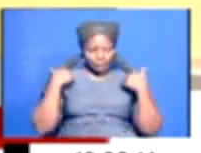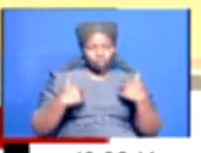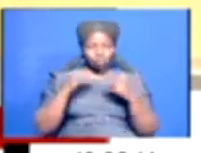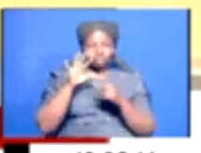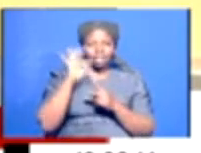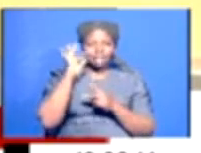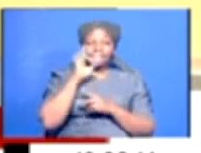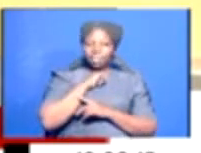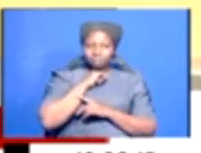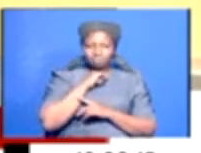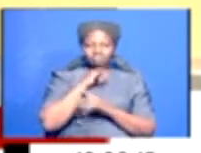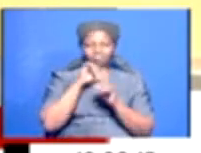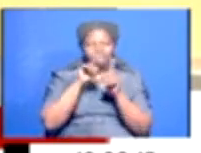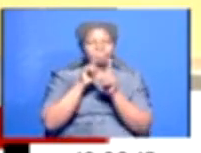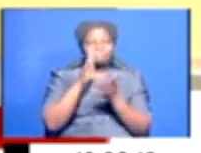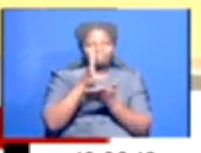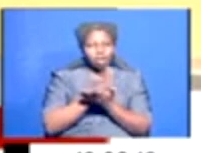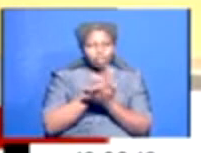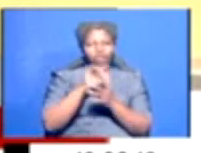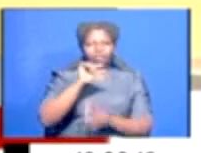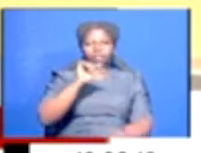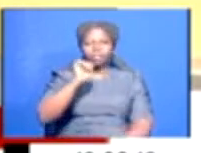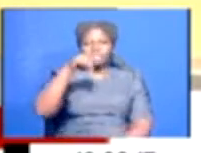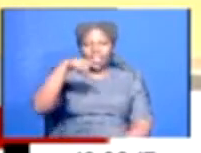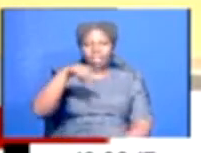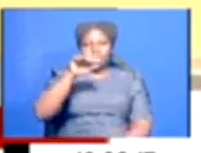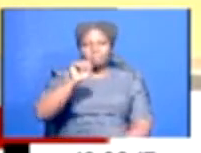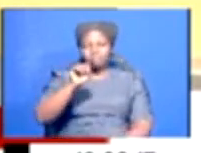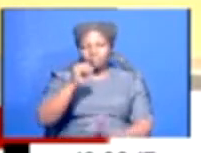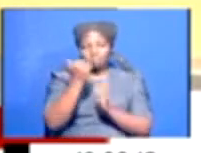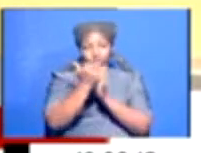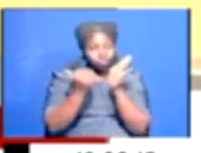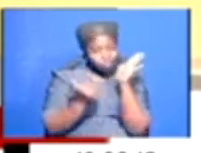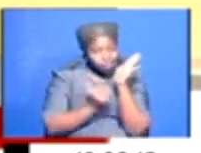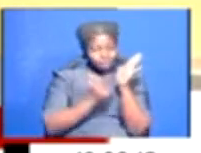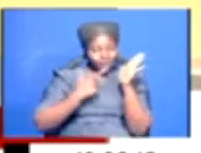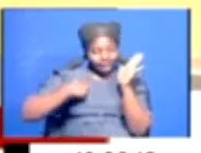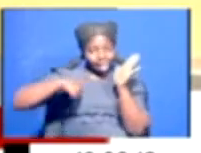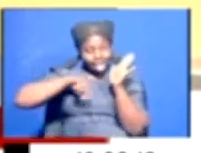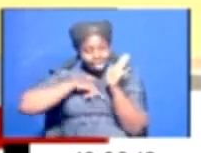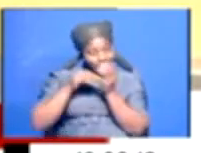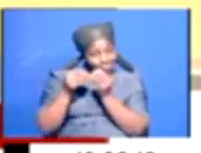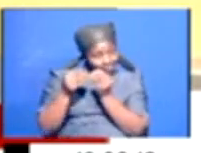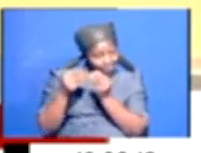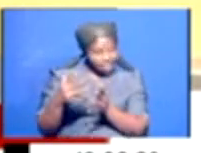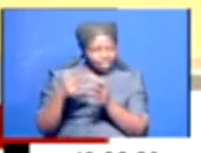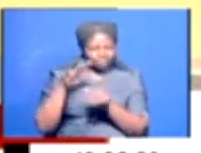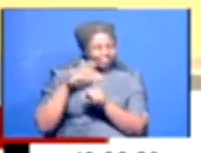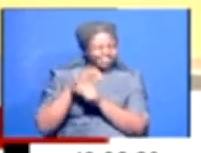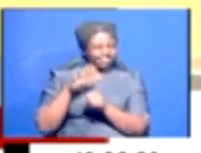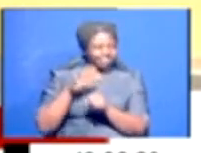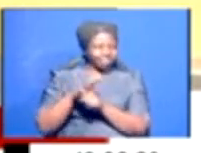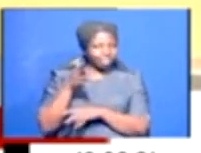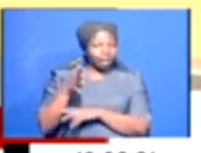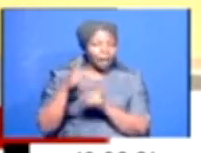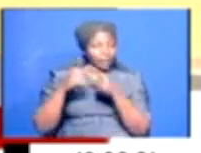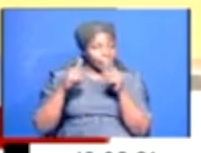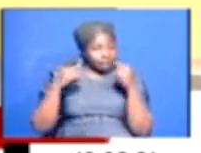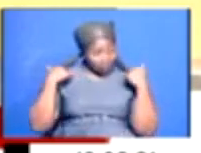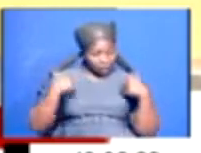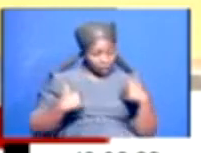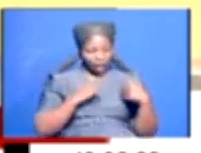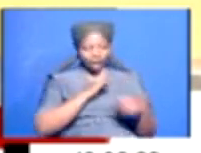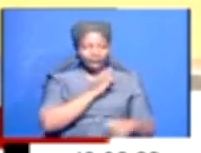the CAP program, and we were many, but I was lucky. Mm-hmm.